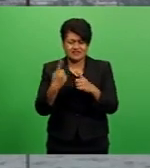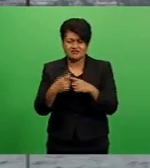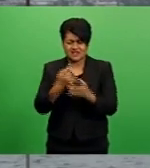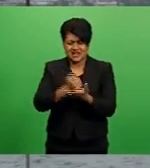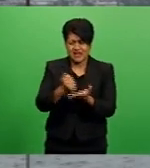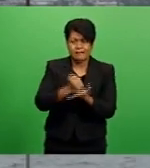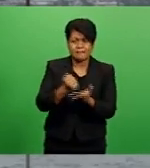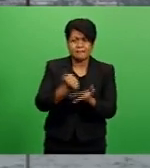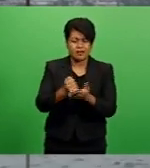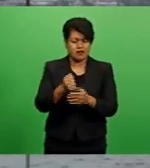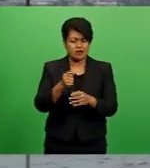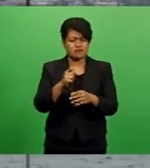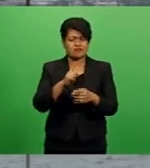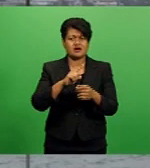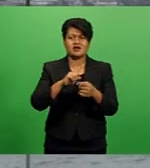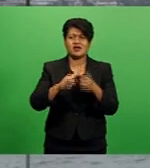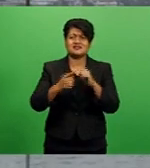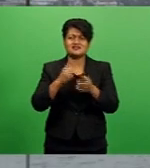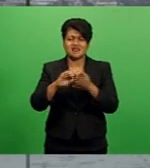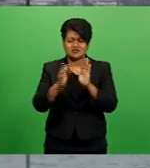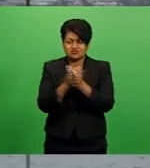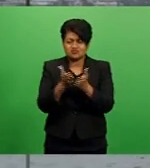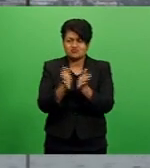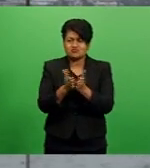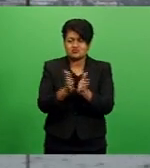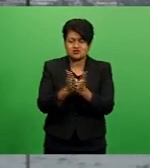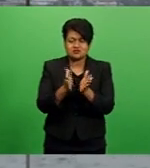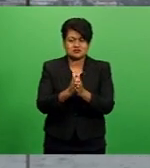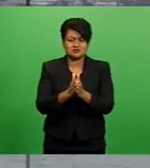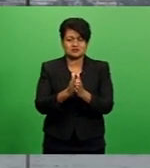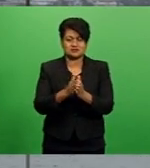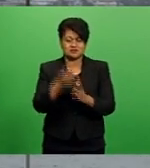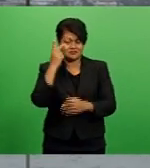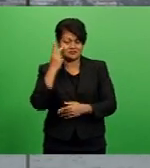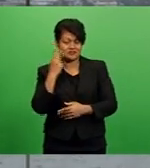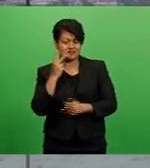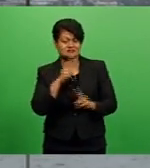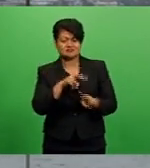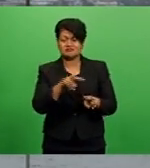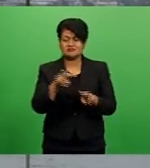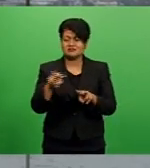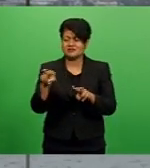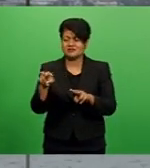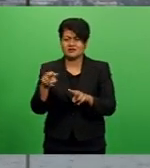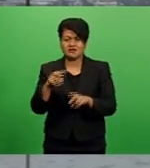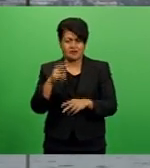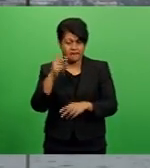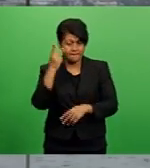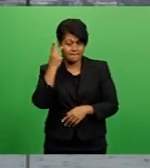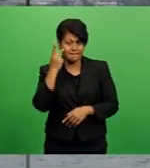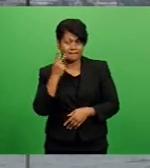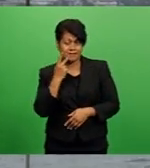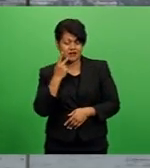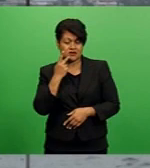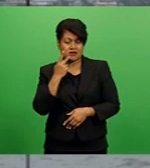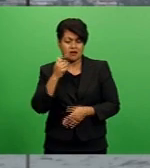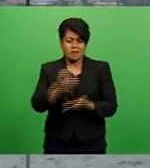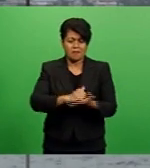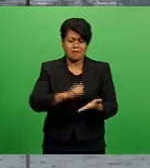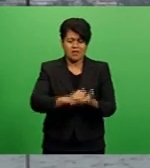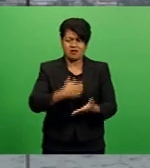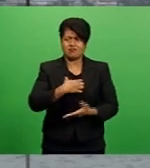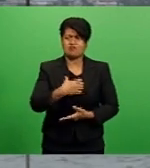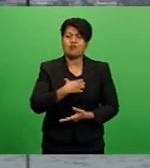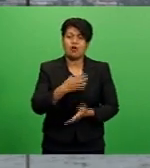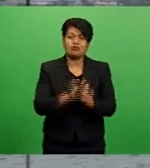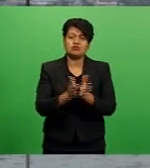year. FBC News was out and about in the capital city and discovered that parents are having to buy more books as compared to previous